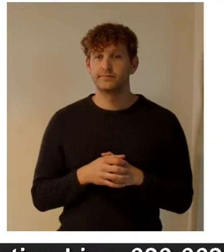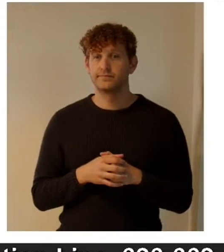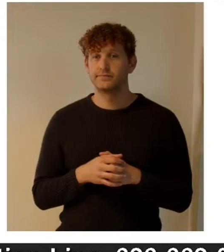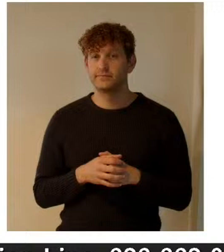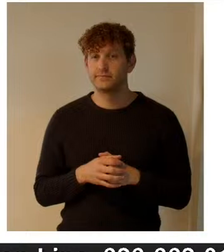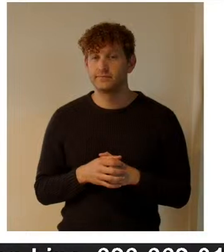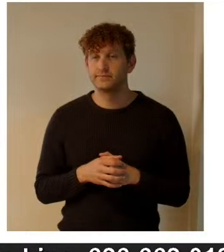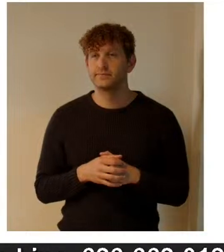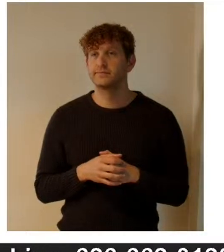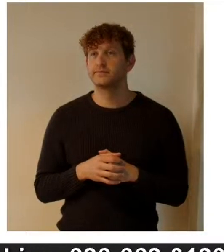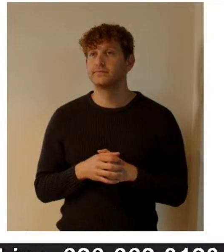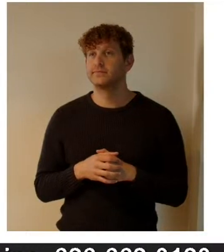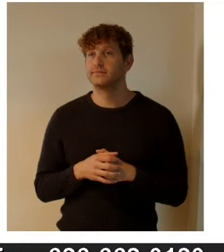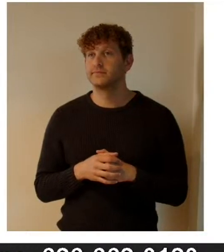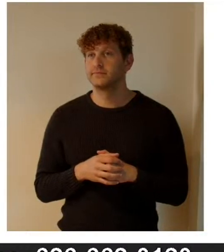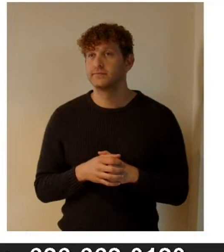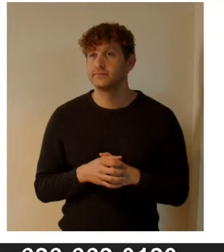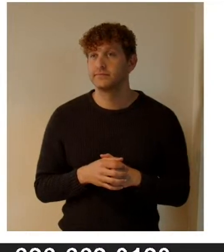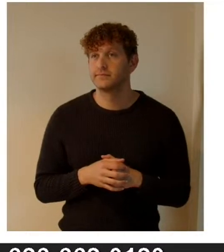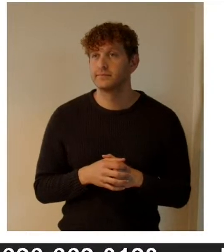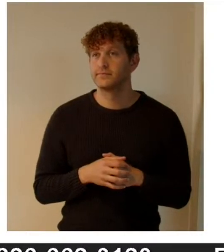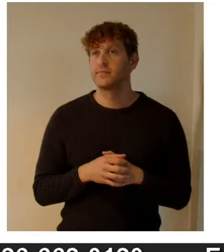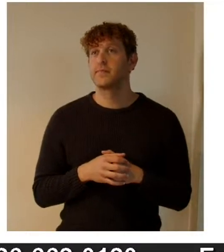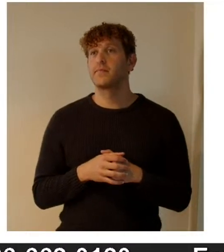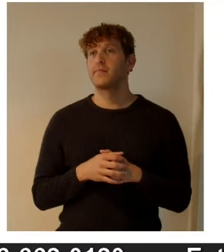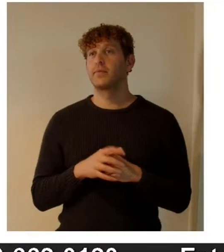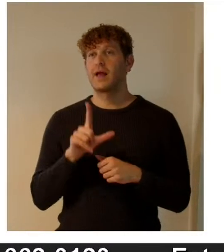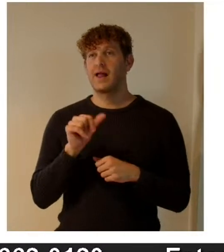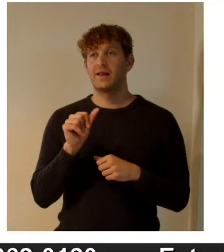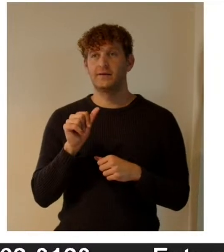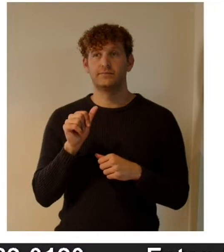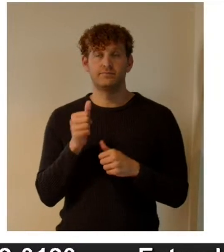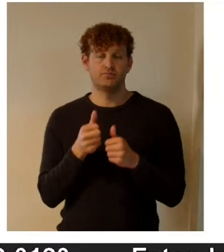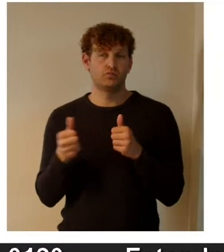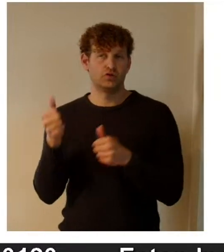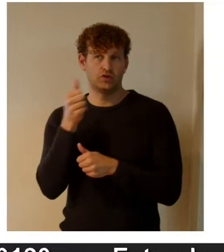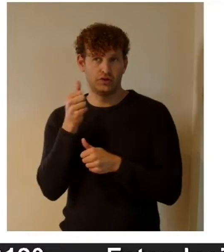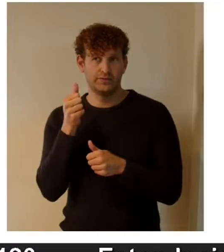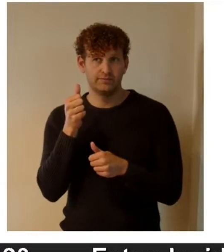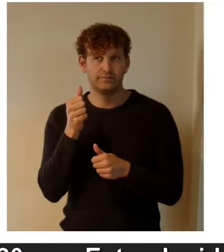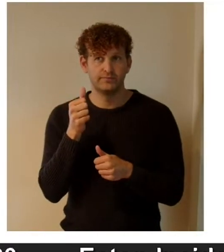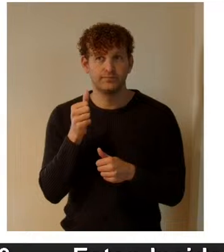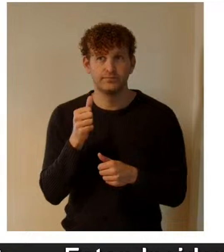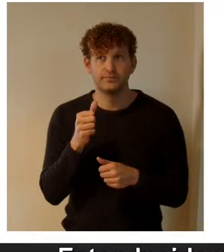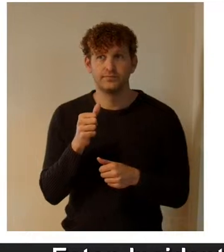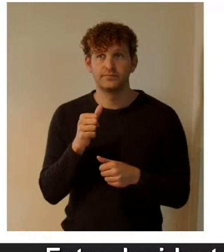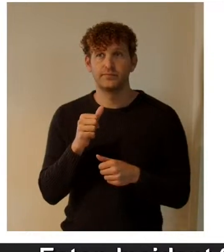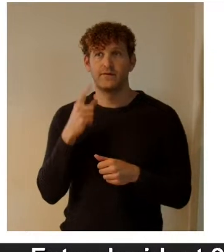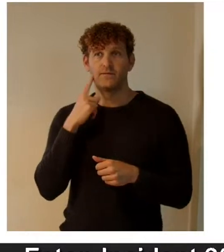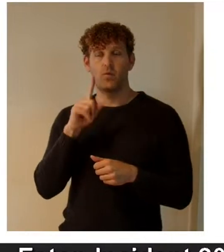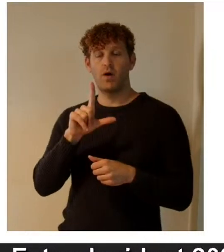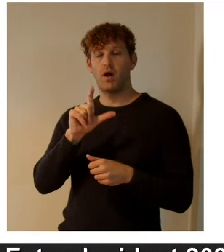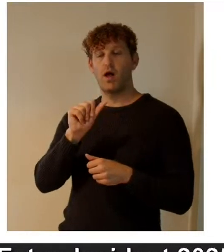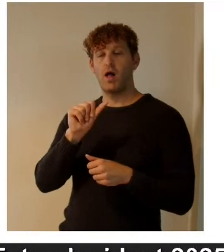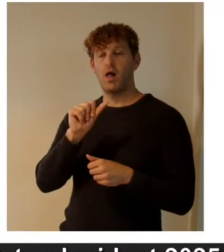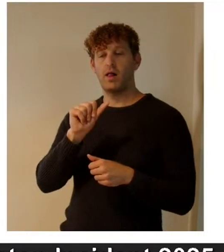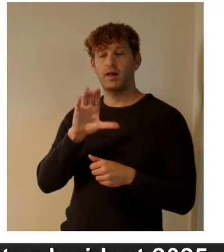Pat Springle, local fire chief for the communities of Altadena, La Cunada, Flint Ridge, and La